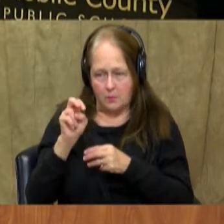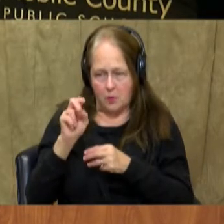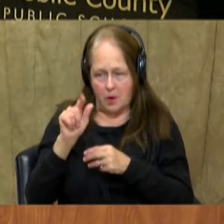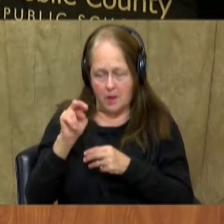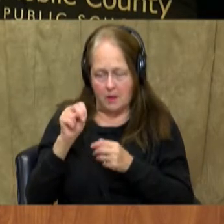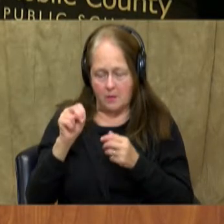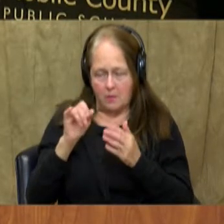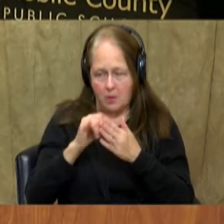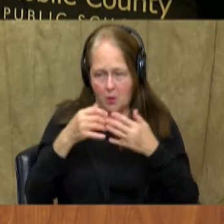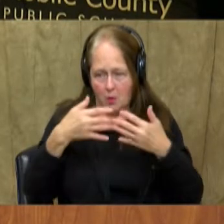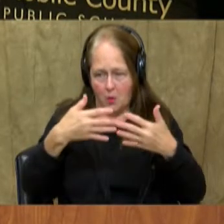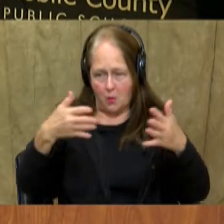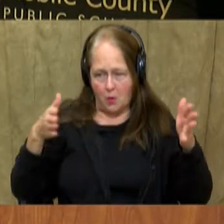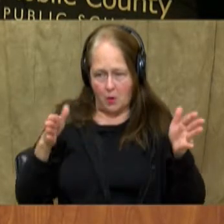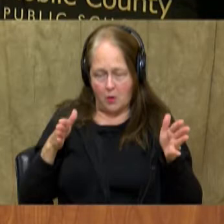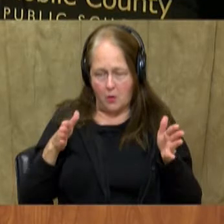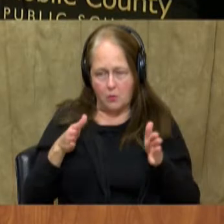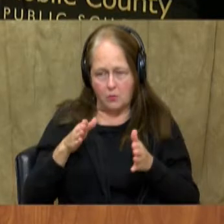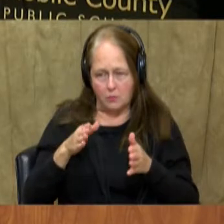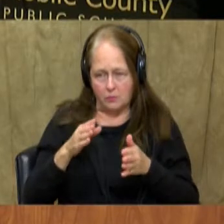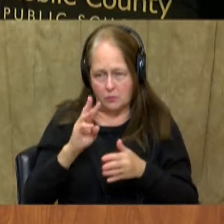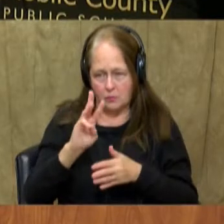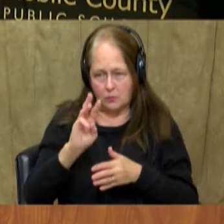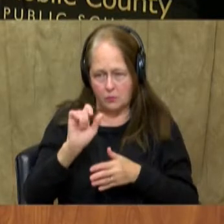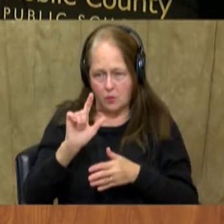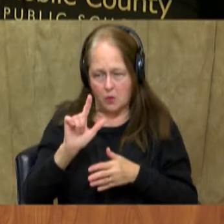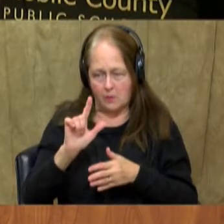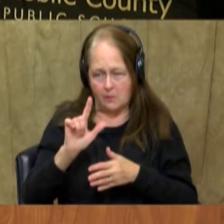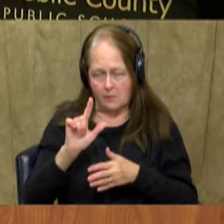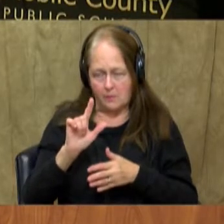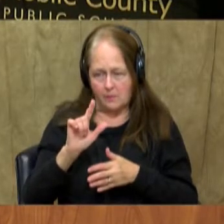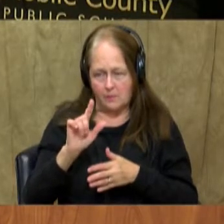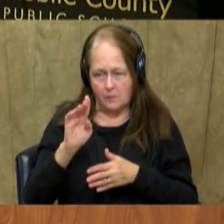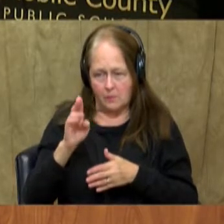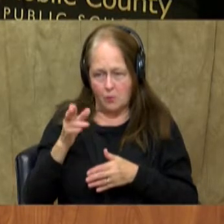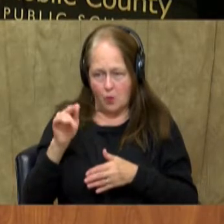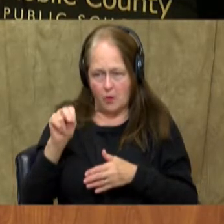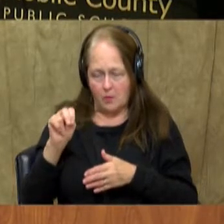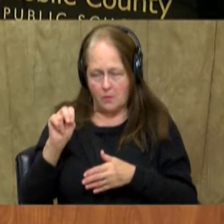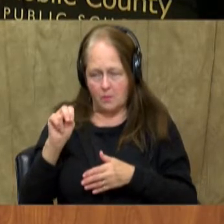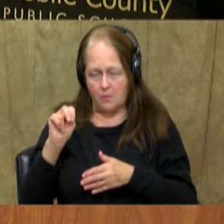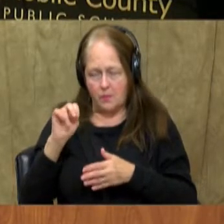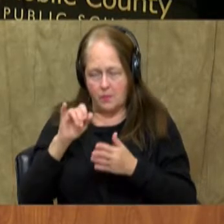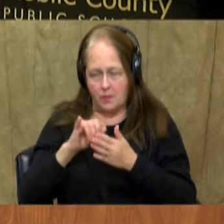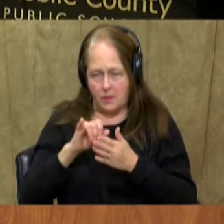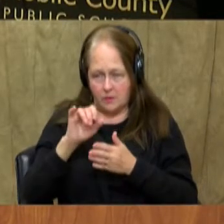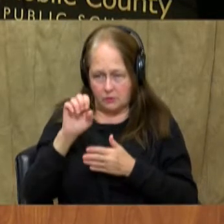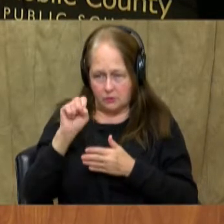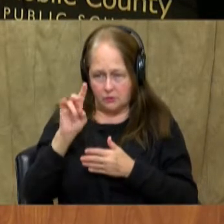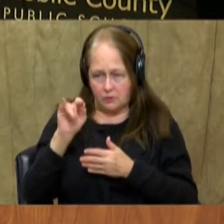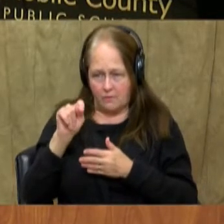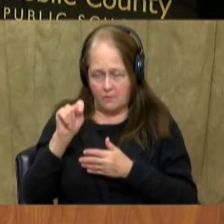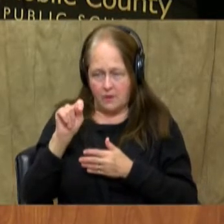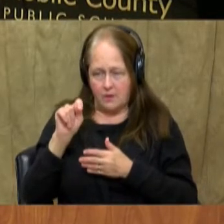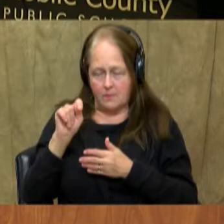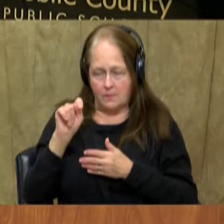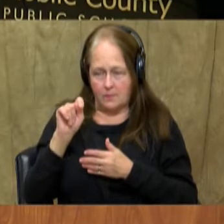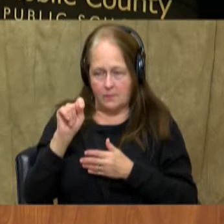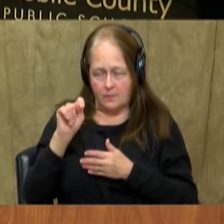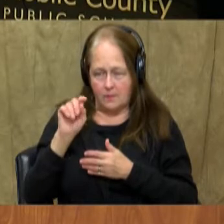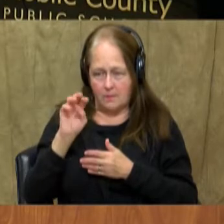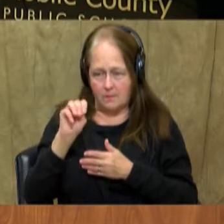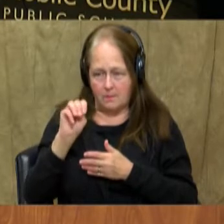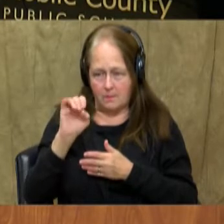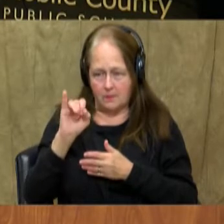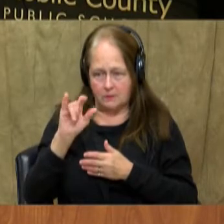two parts. Cuban Missile Crisis, attempt by Soviet Union to send nuclear missiles to Cuba, followed